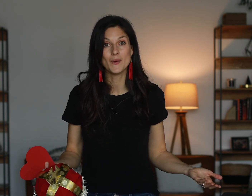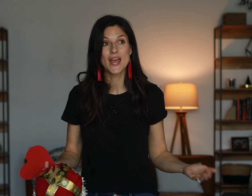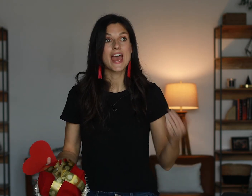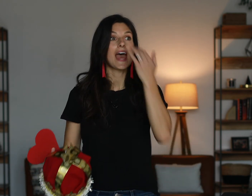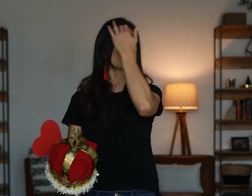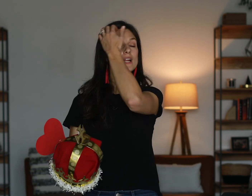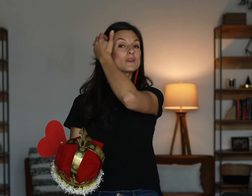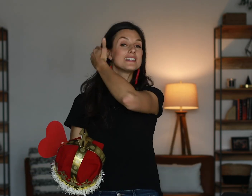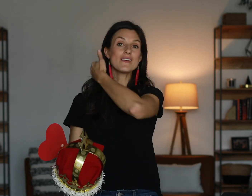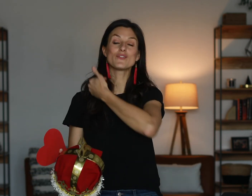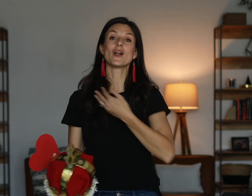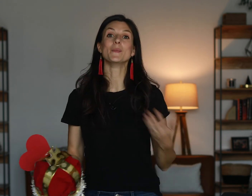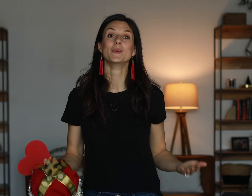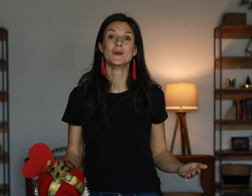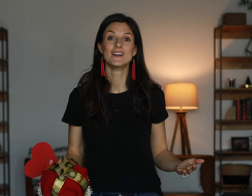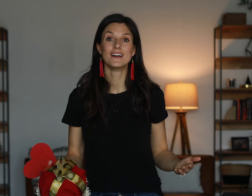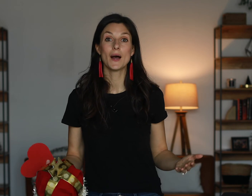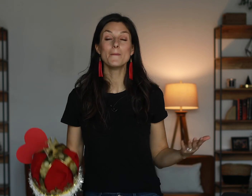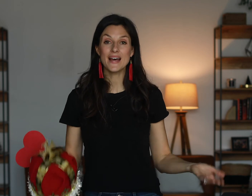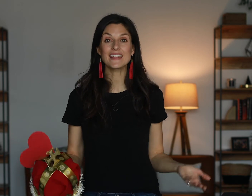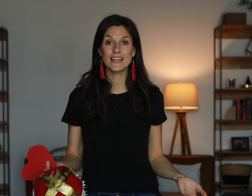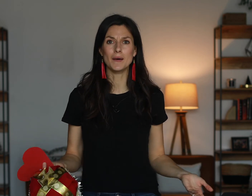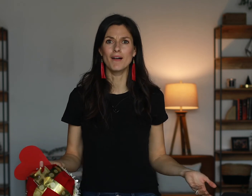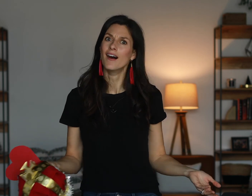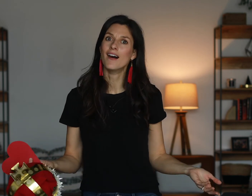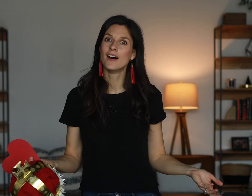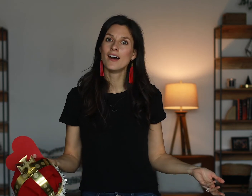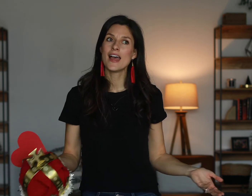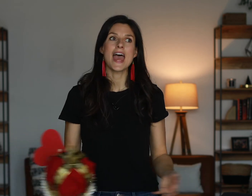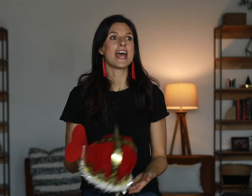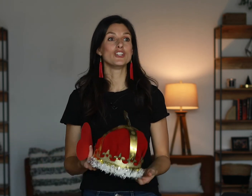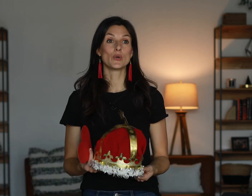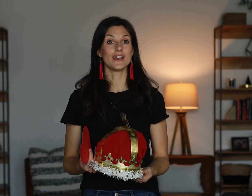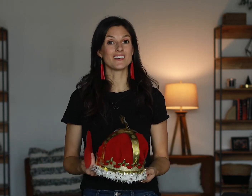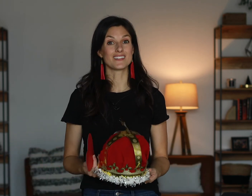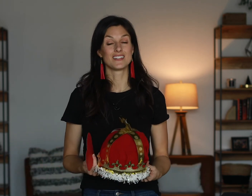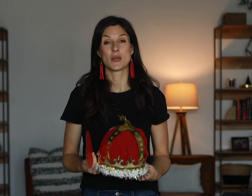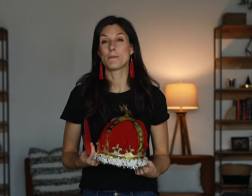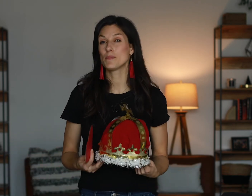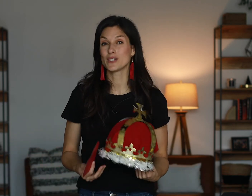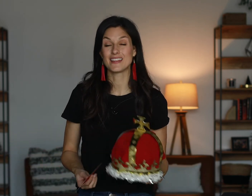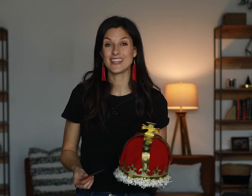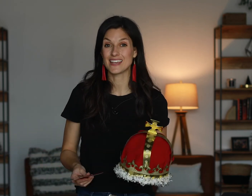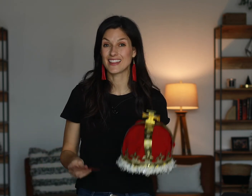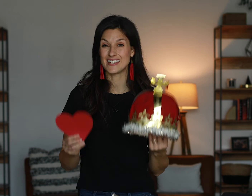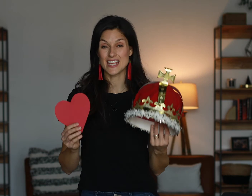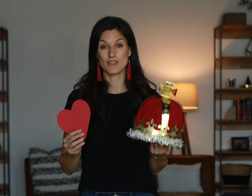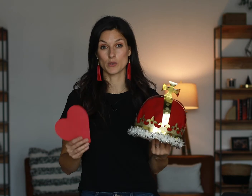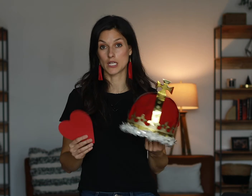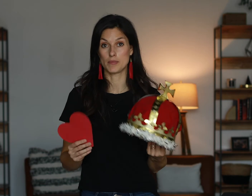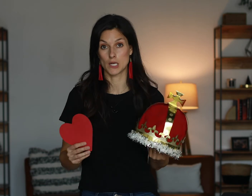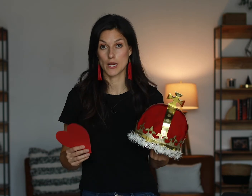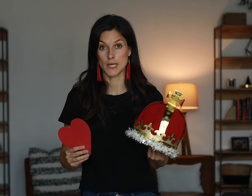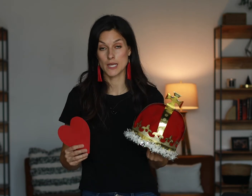Bethlehem. And where was David from? Bethlehem. And you know what else? People didn't think that